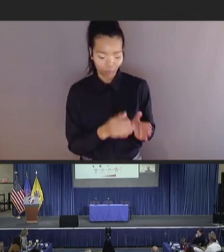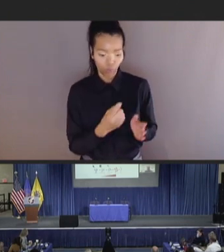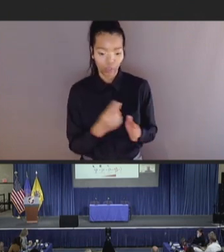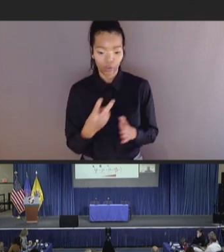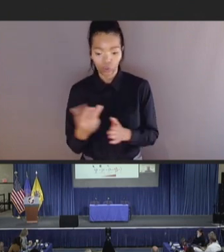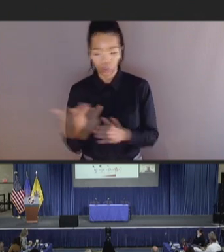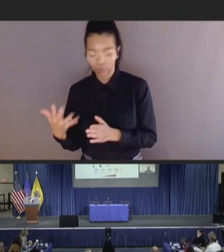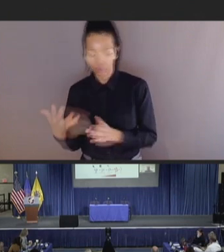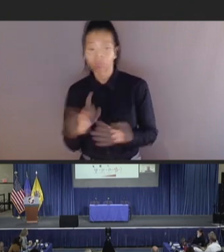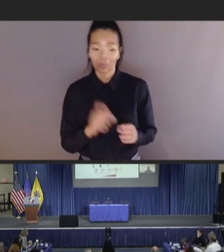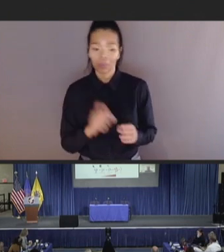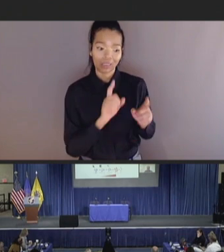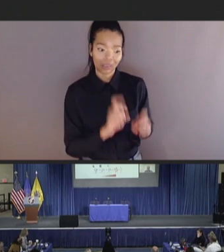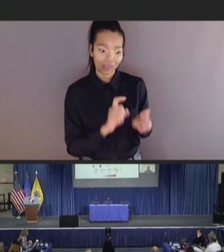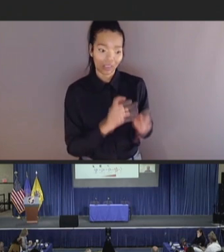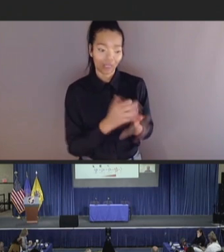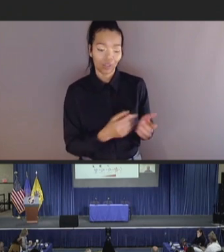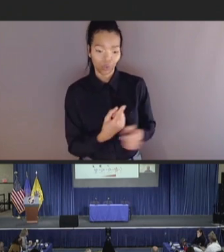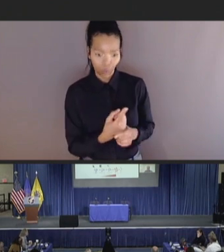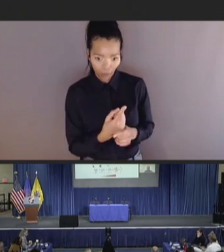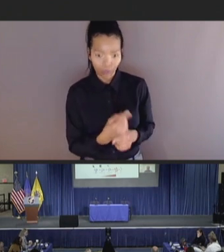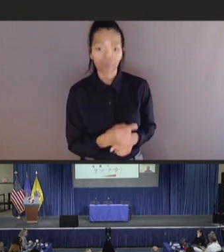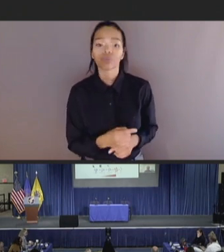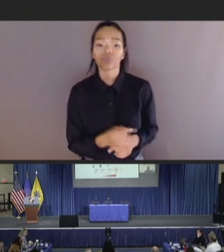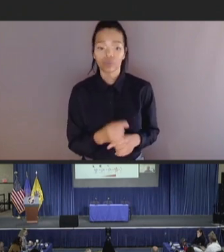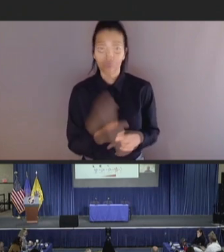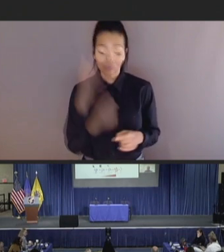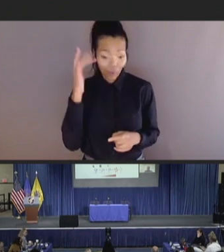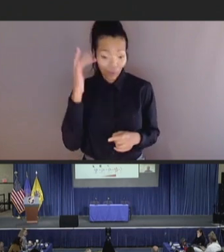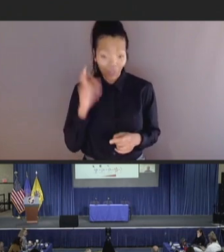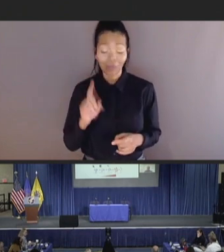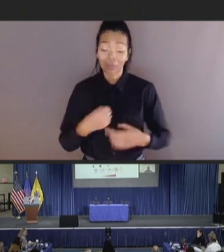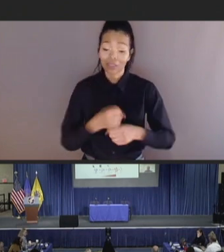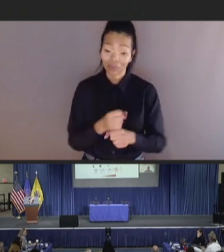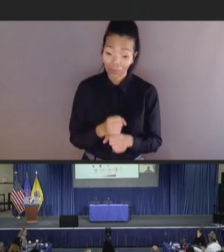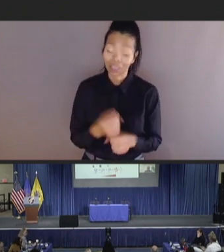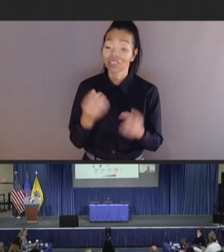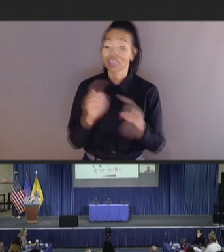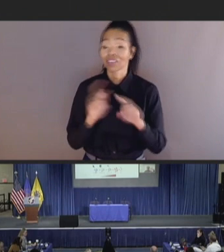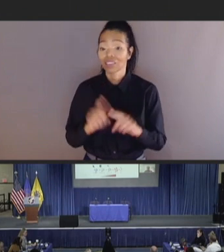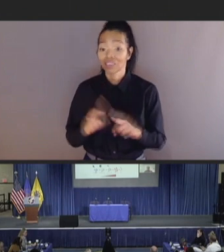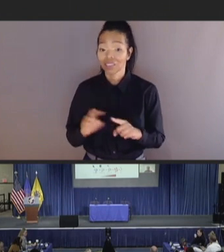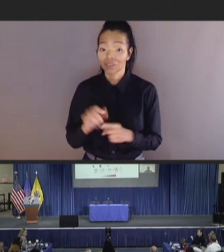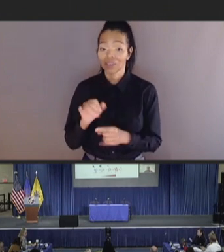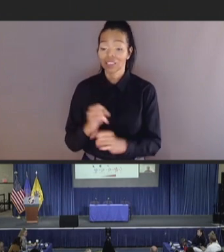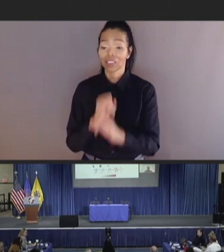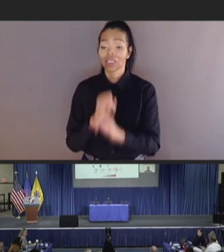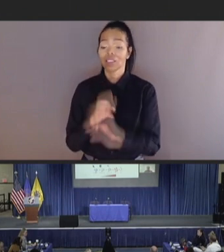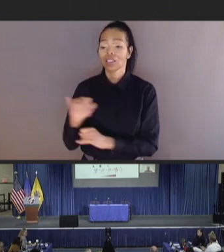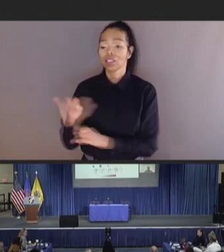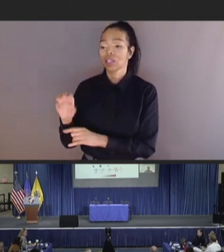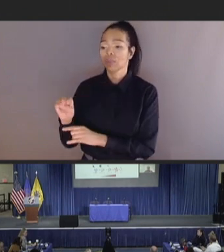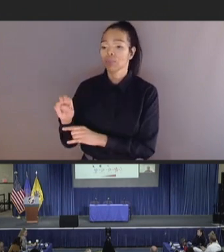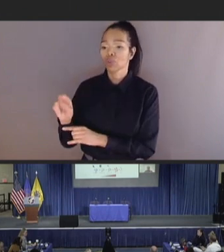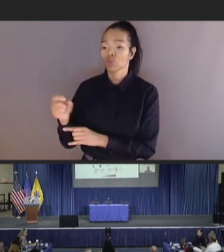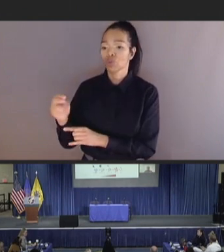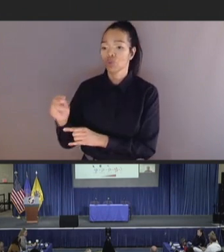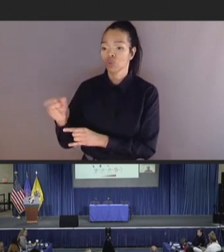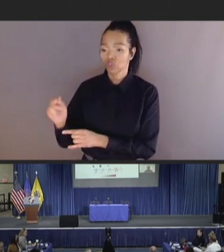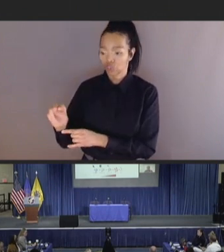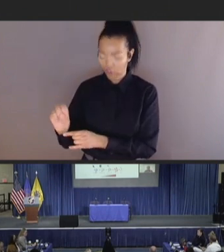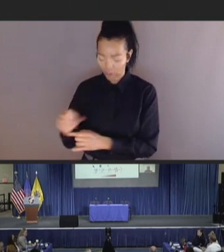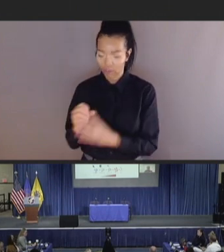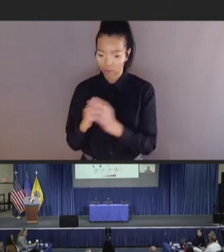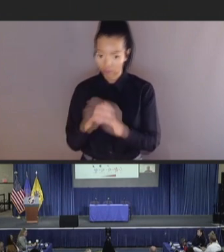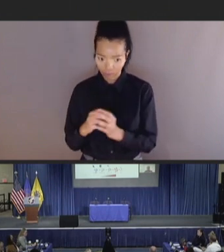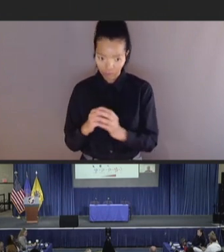rather complicated sequential regimen. It's going to require producing multiple clinical immunogens and carry out multiple clinical trials, and RNA is very